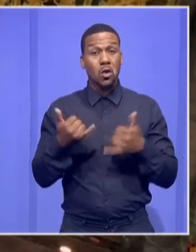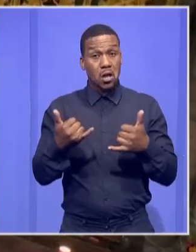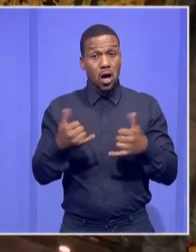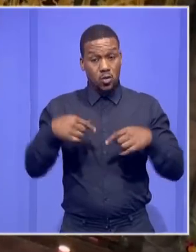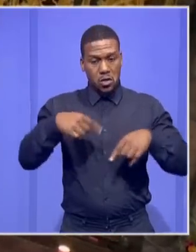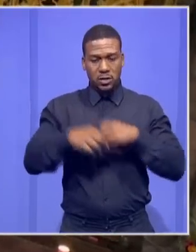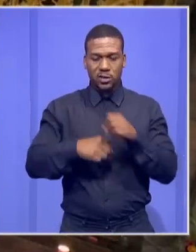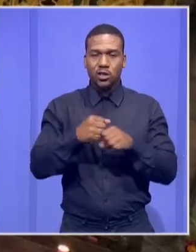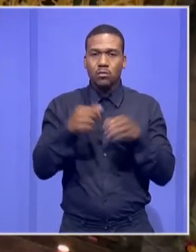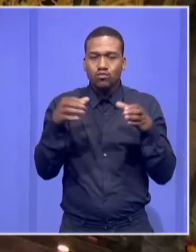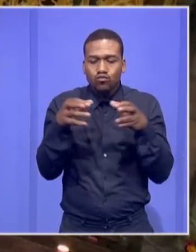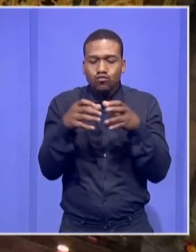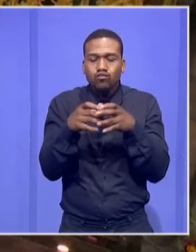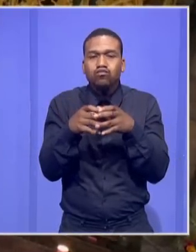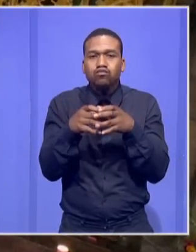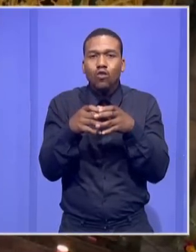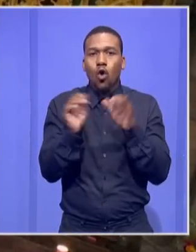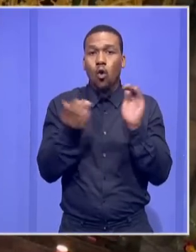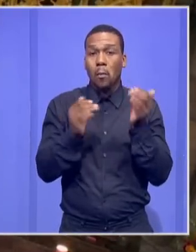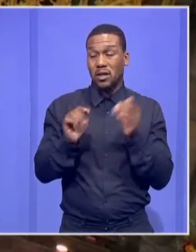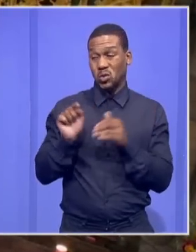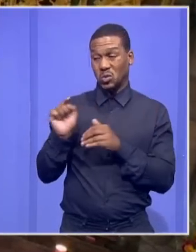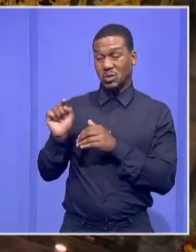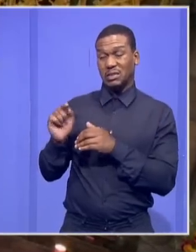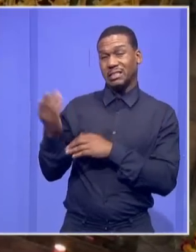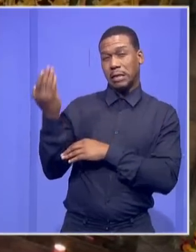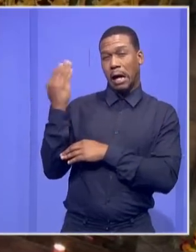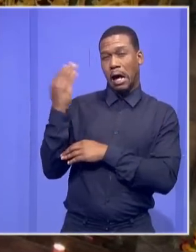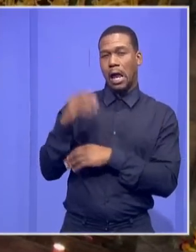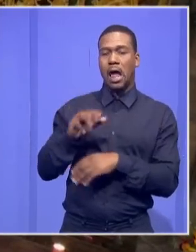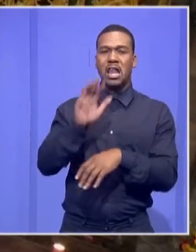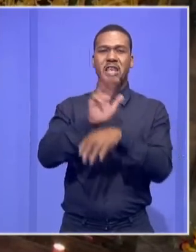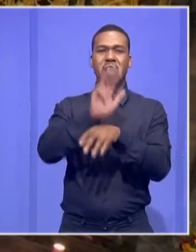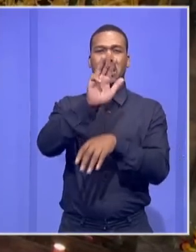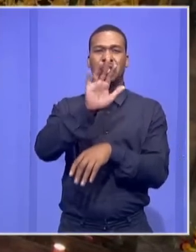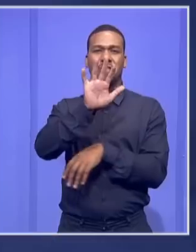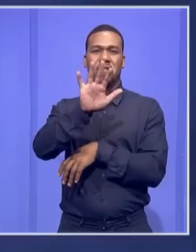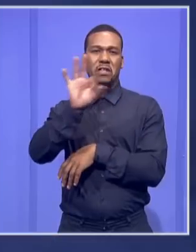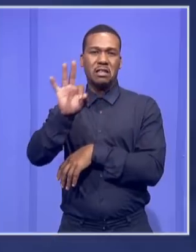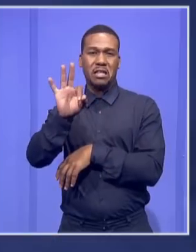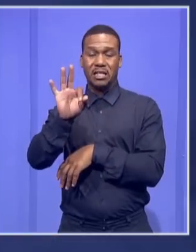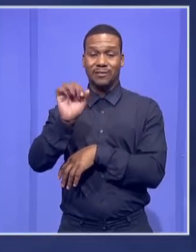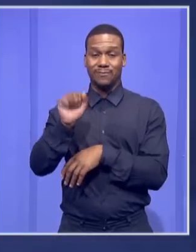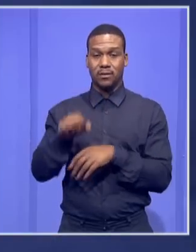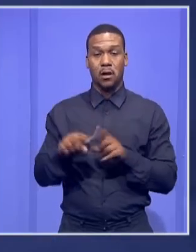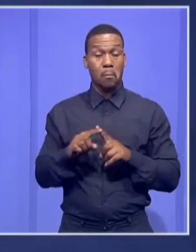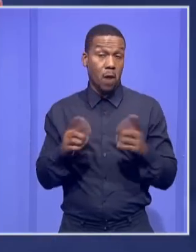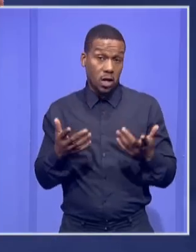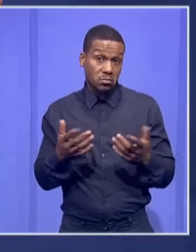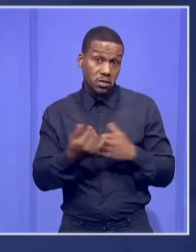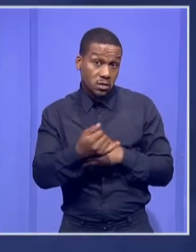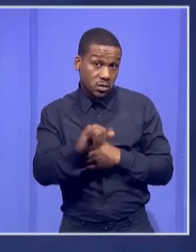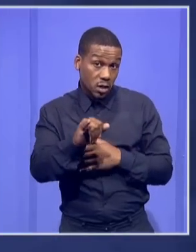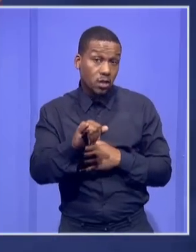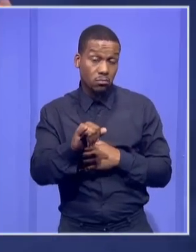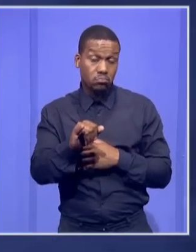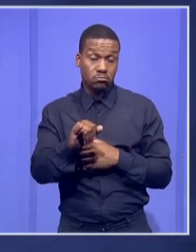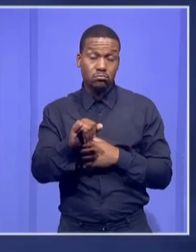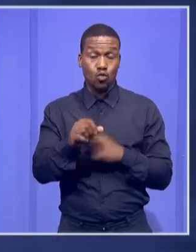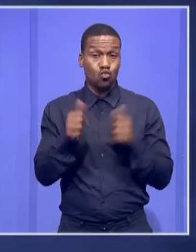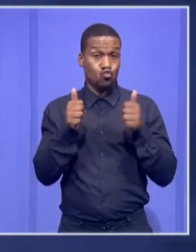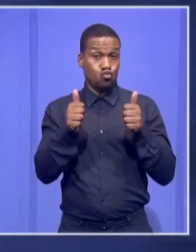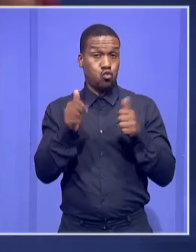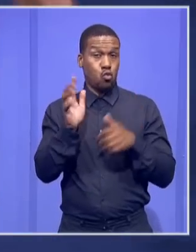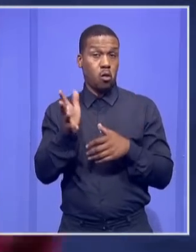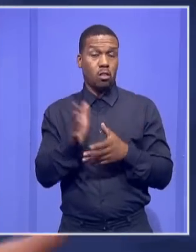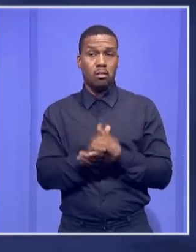stage back in 1953, but it's still expected to be absolutely spectacular. And in and amongst the spectacular, because we haven't